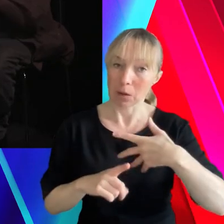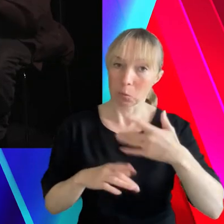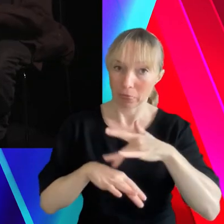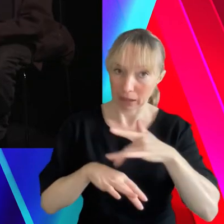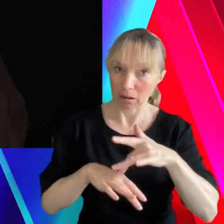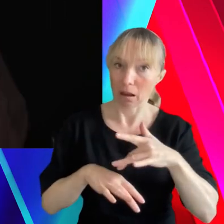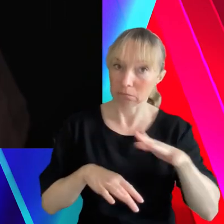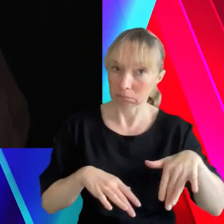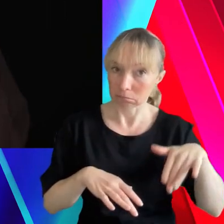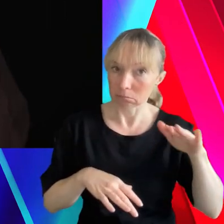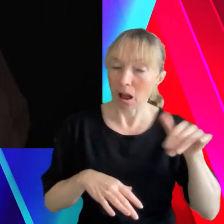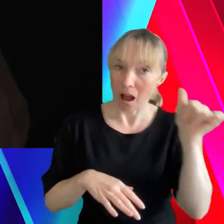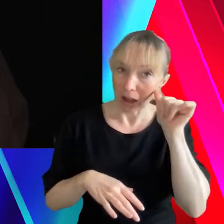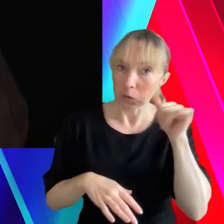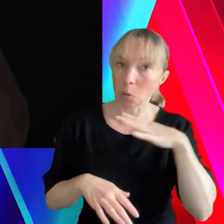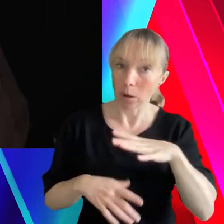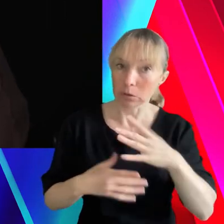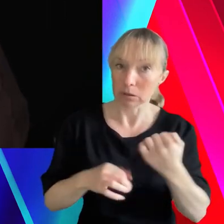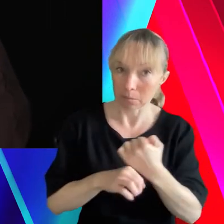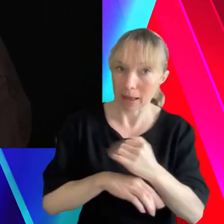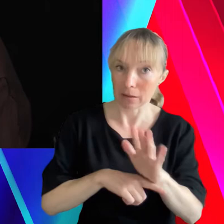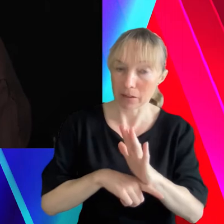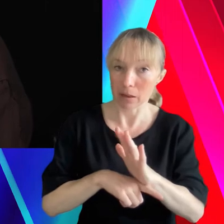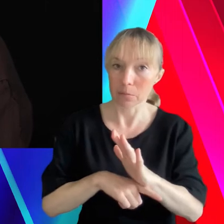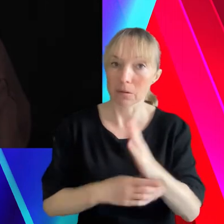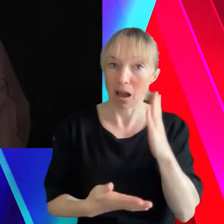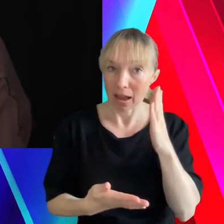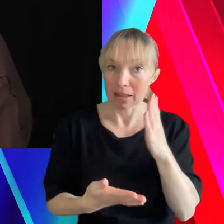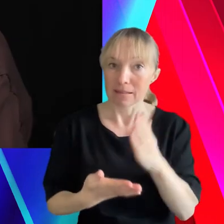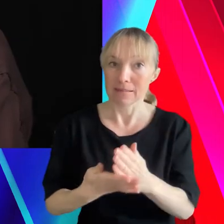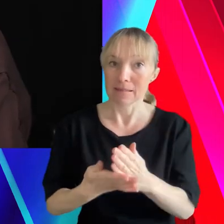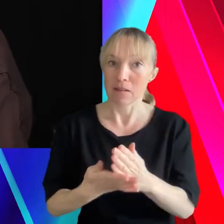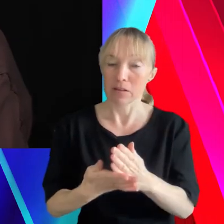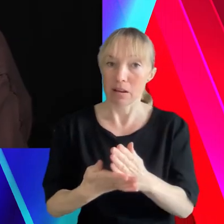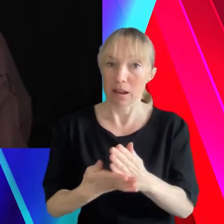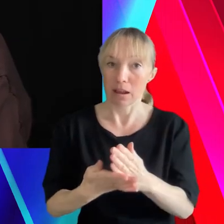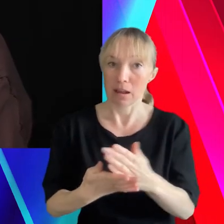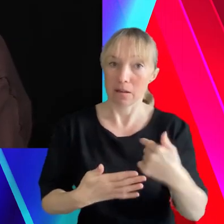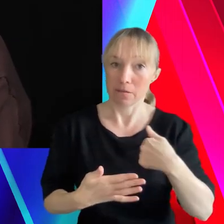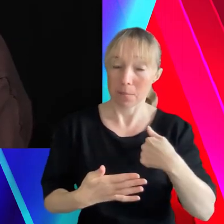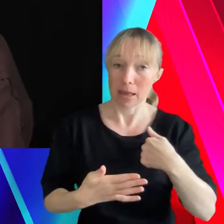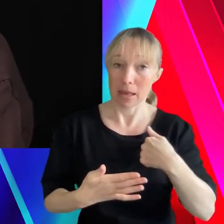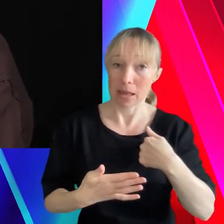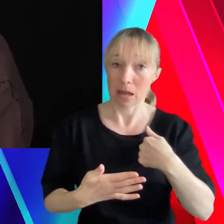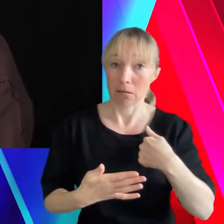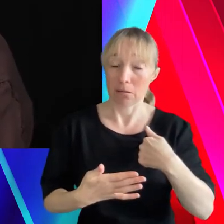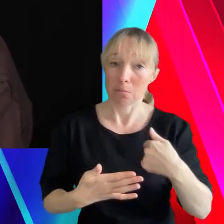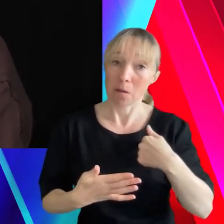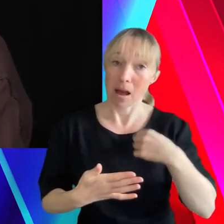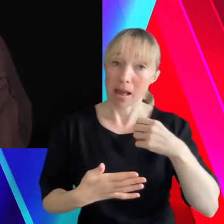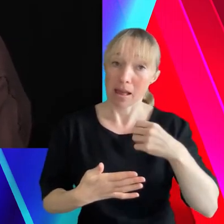wanted to make films. But I certainly think that my experience in constructing